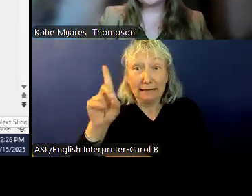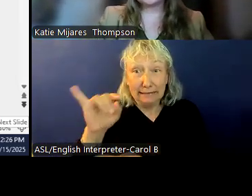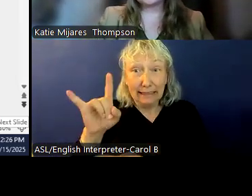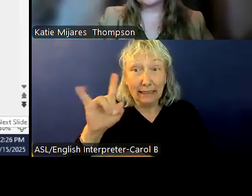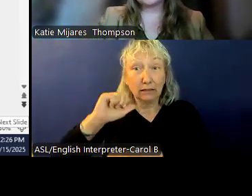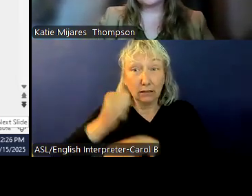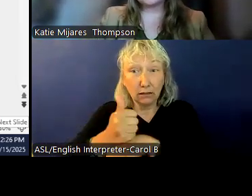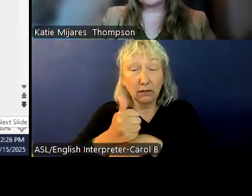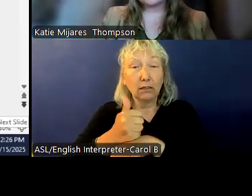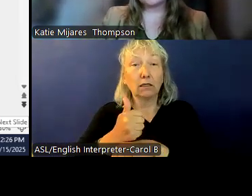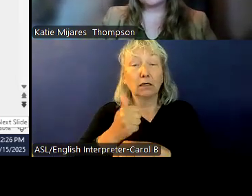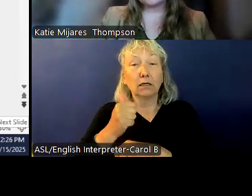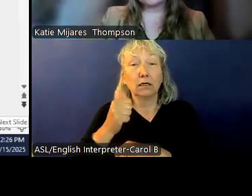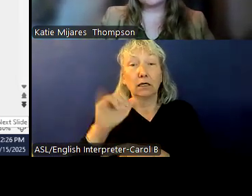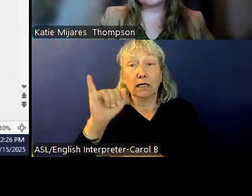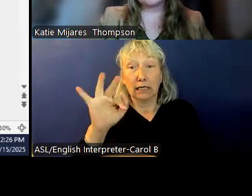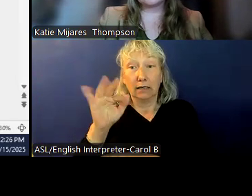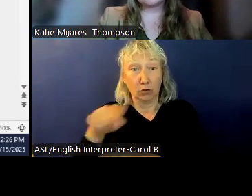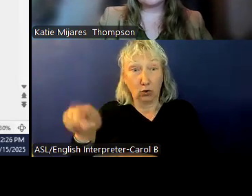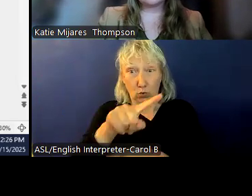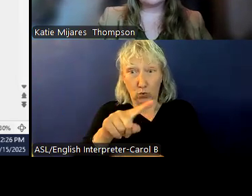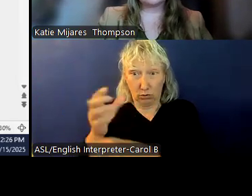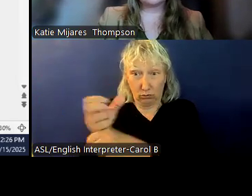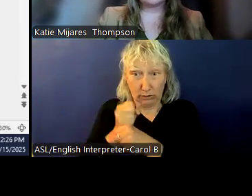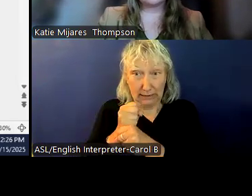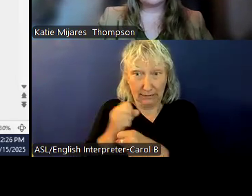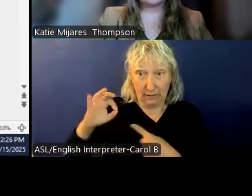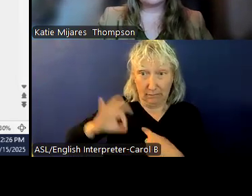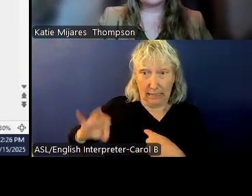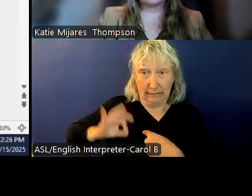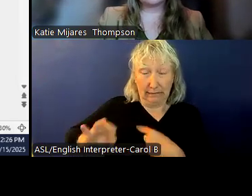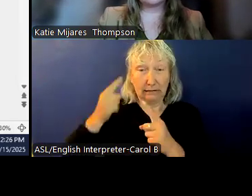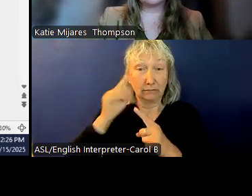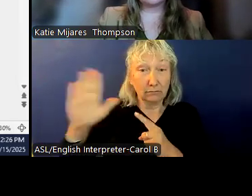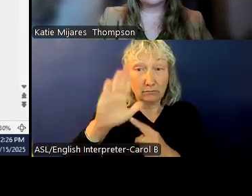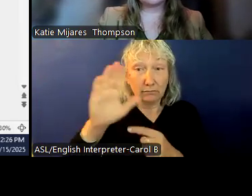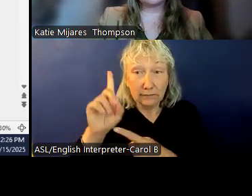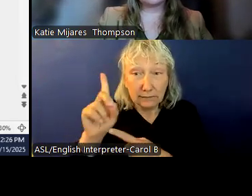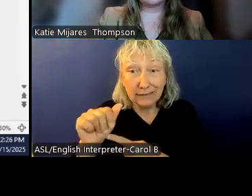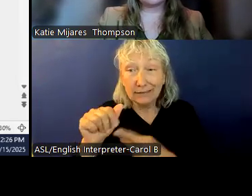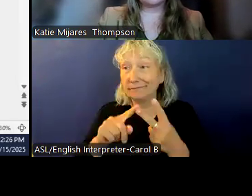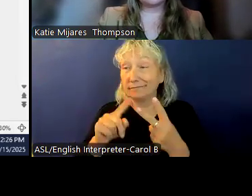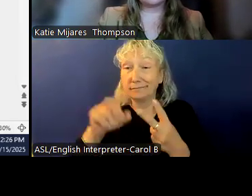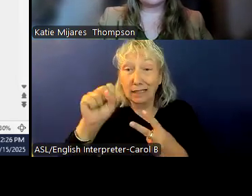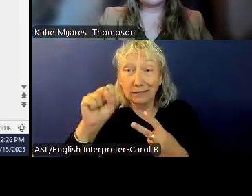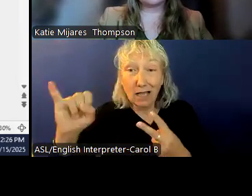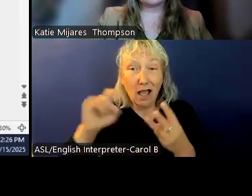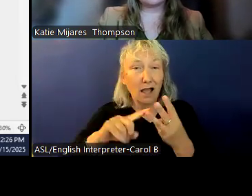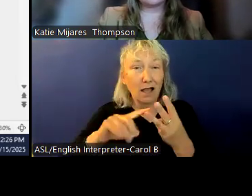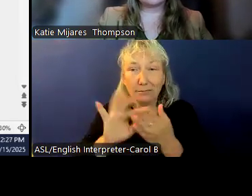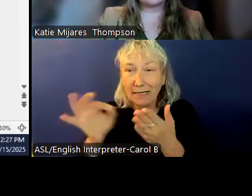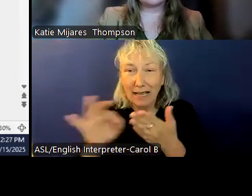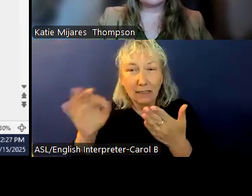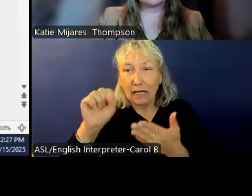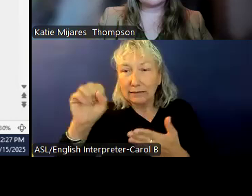you're receiving benefits for your disability, whether that's SSI, Medicaid, SSDI, you're not supposed to have